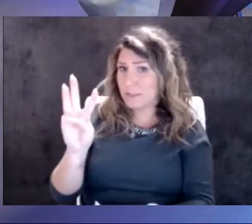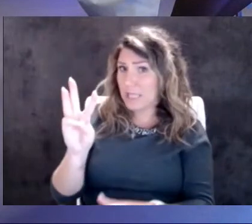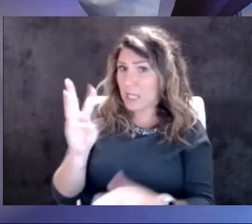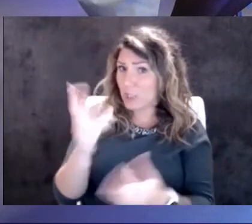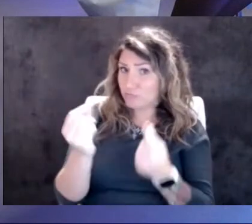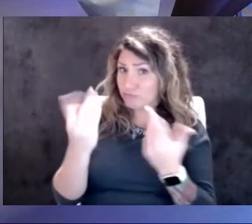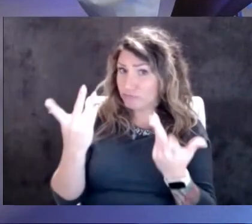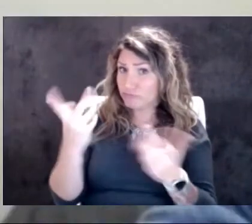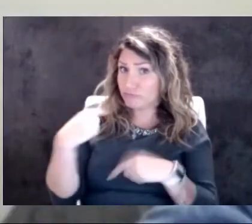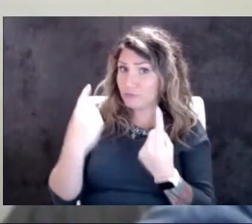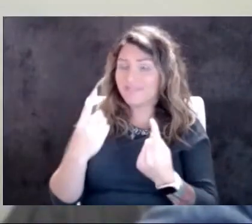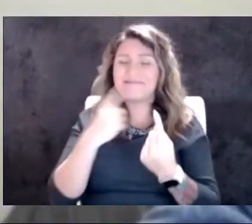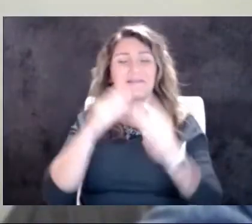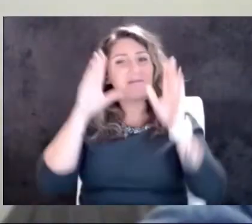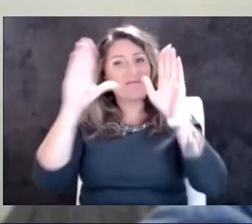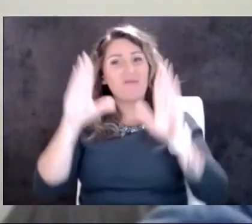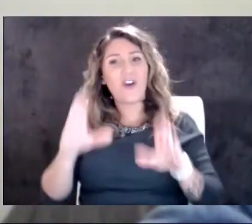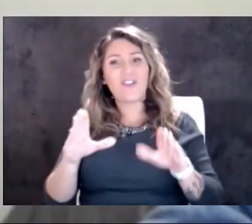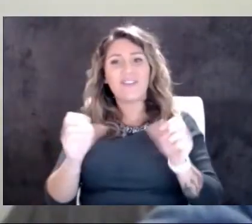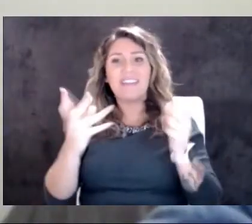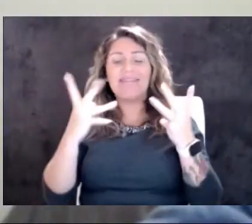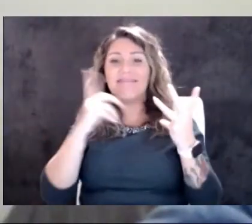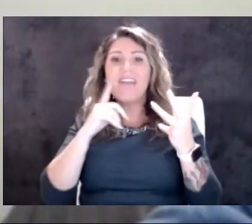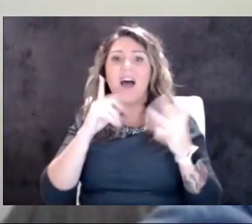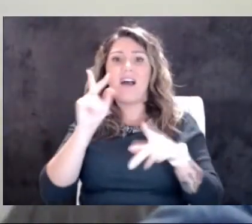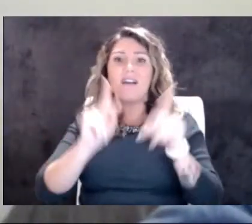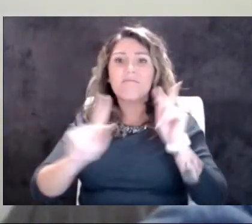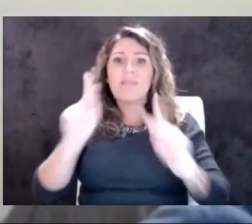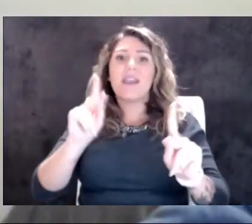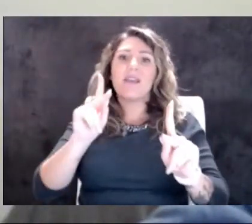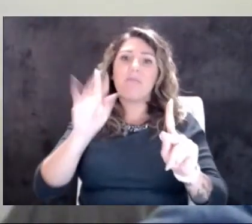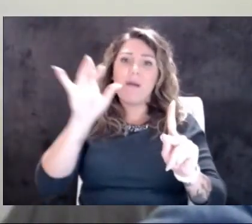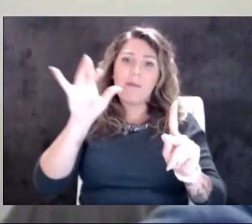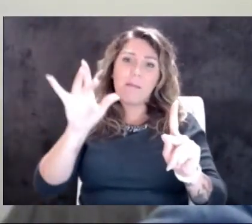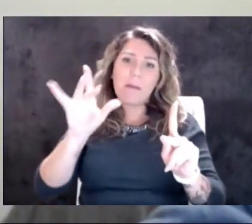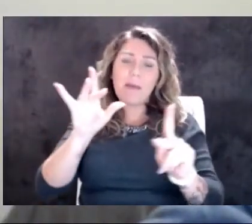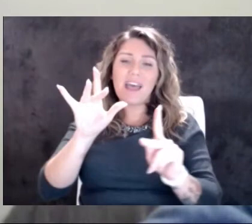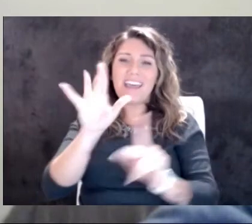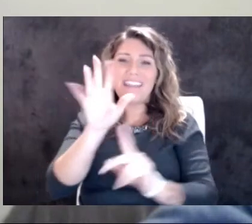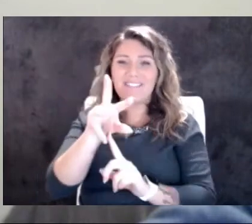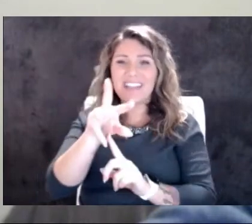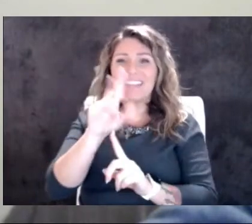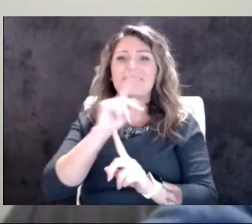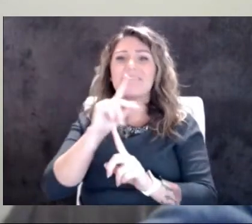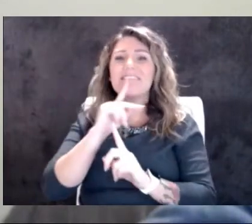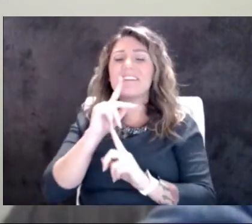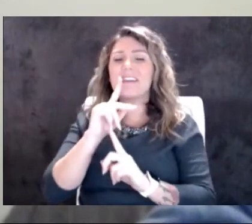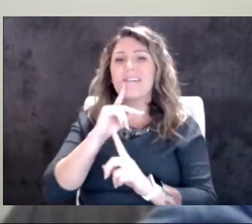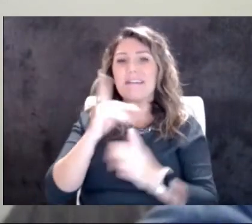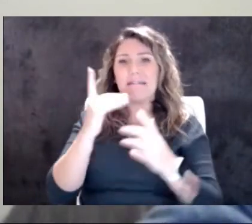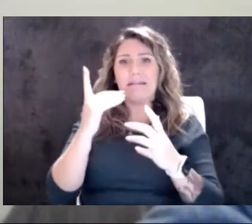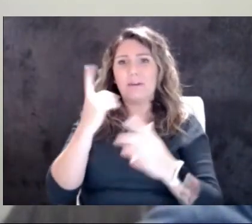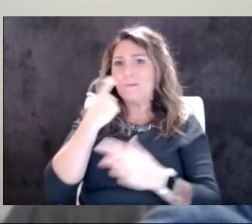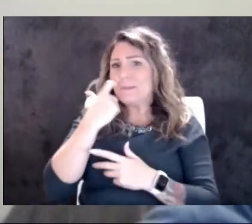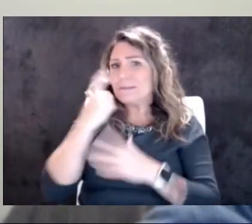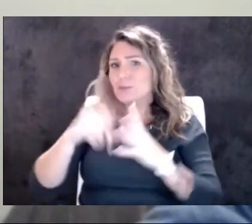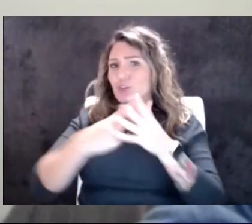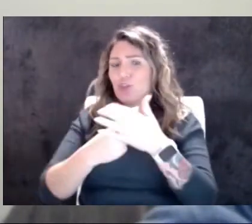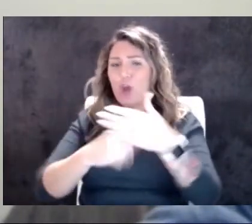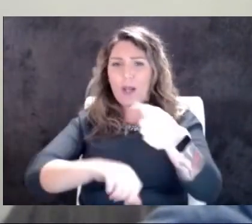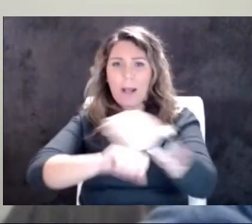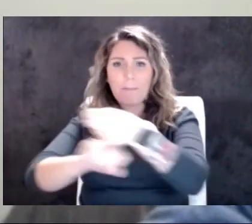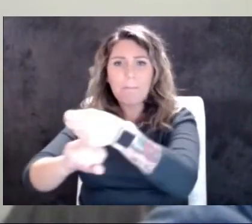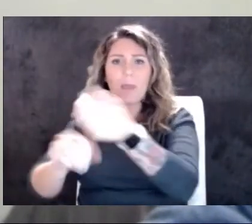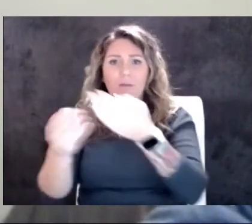It's doing great. We're getting a lot of traction on the videos. We have just started a paid media campaign on social media to get an even wider